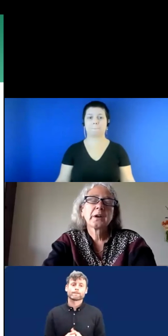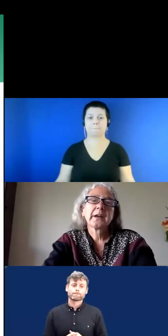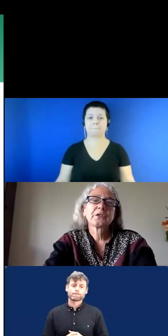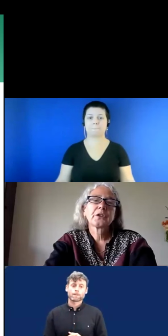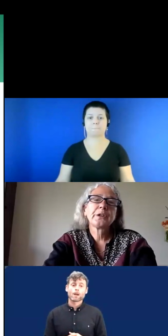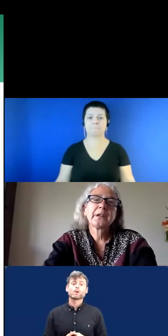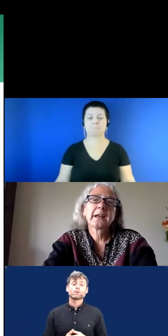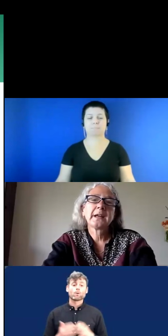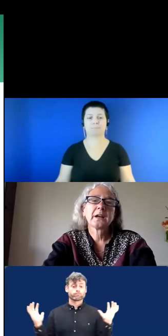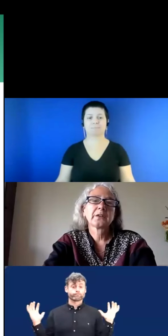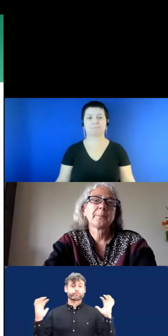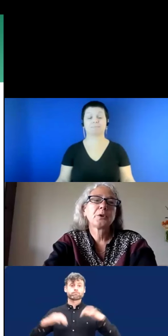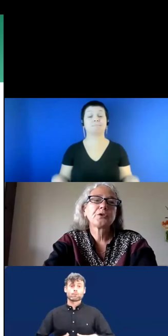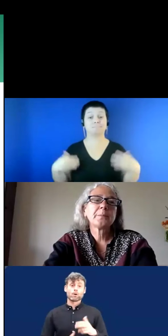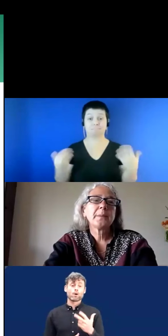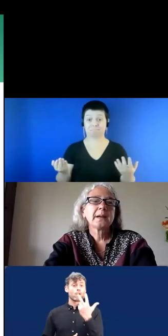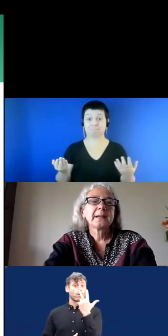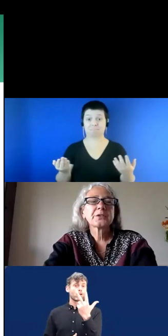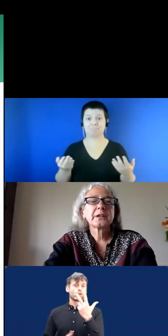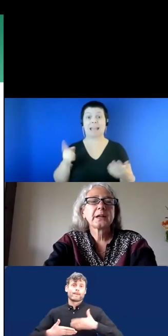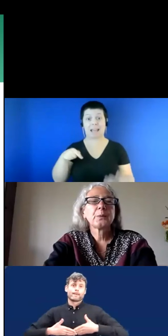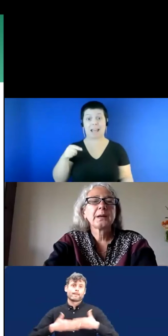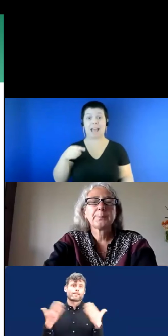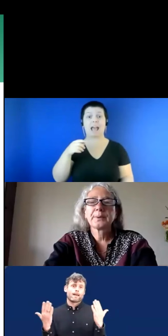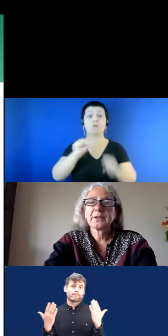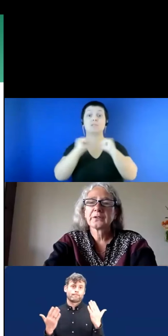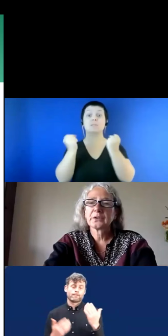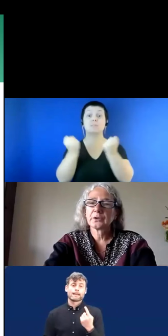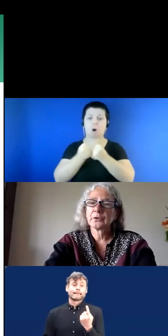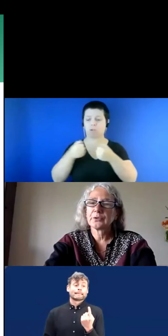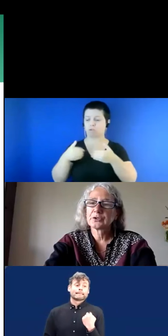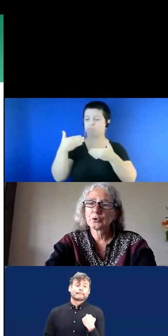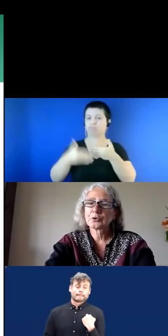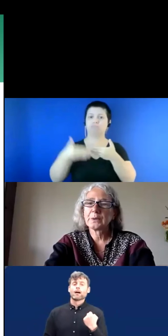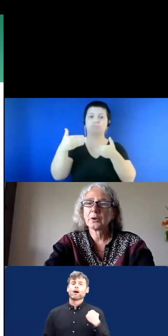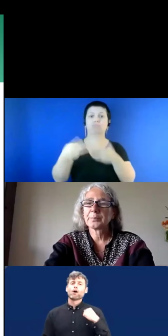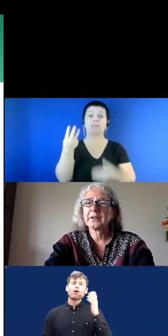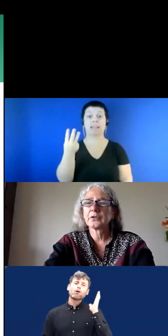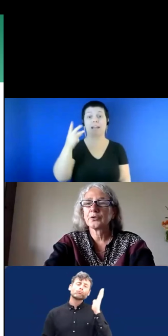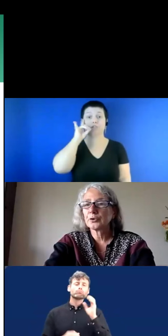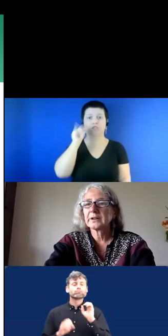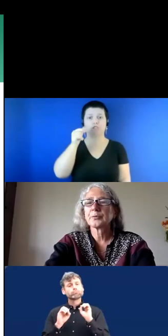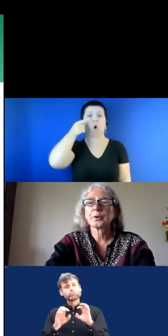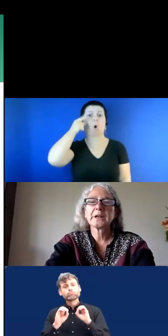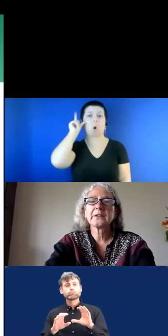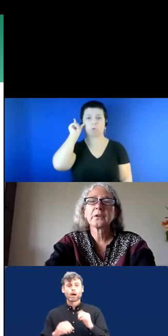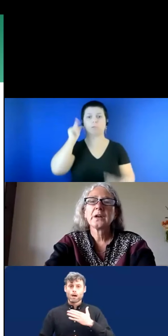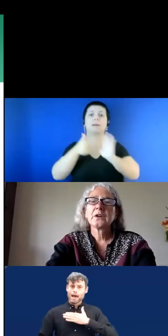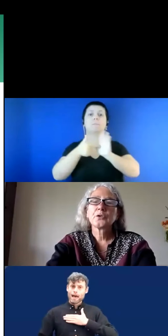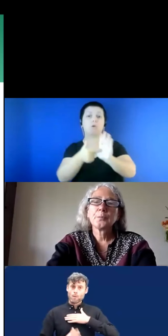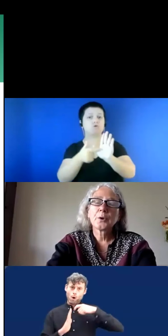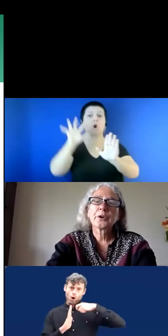So it's a 3-day symposium. Yesterday we presented the results we obtained during this